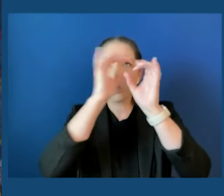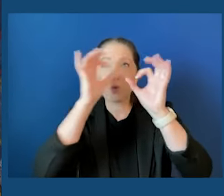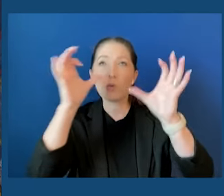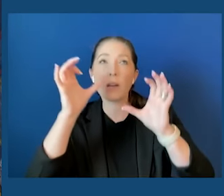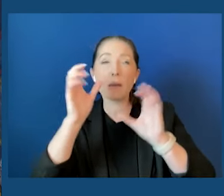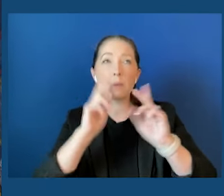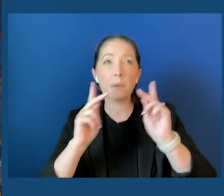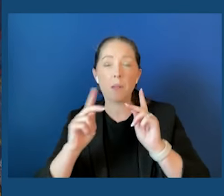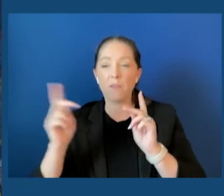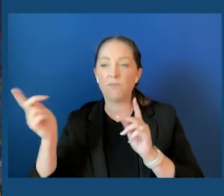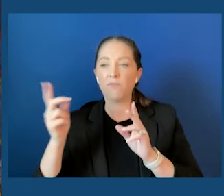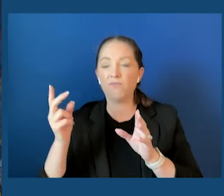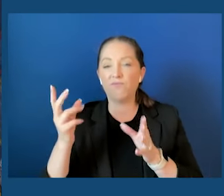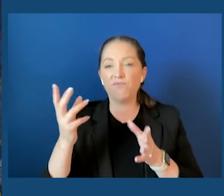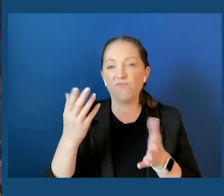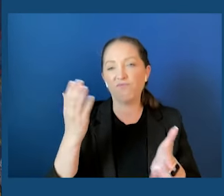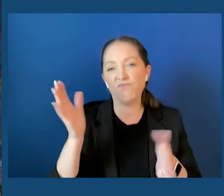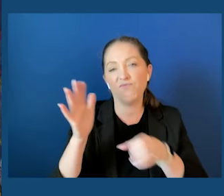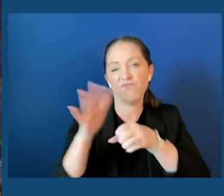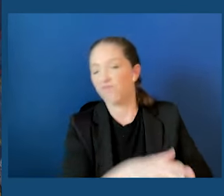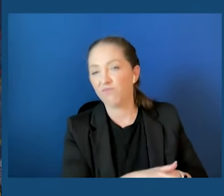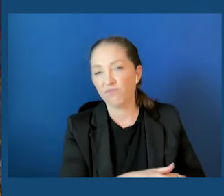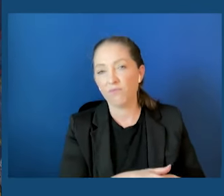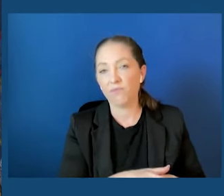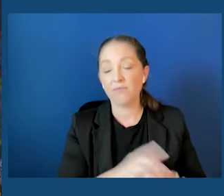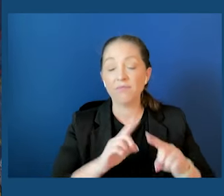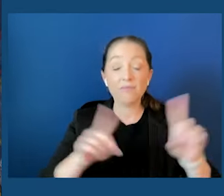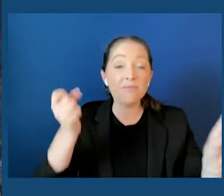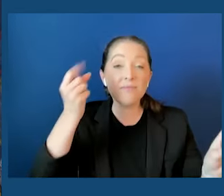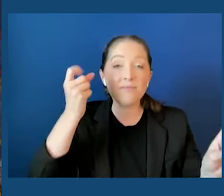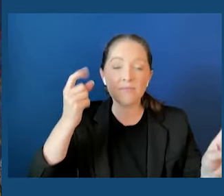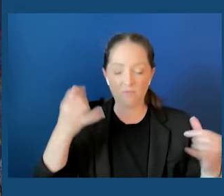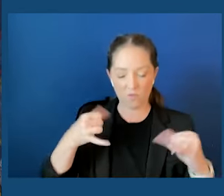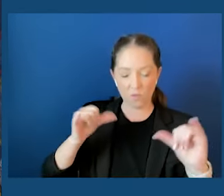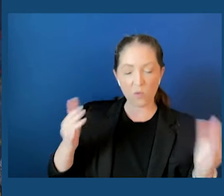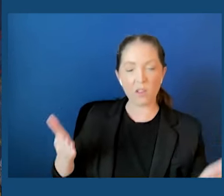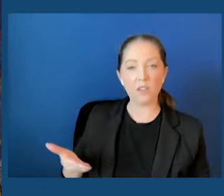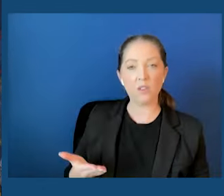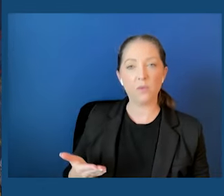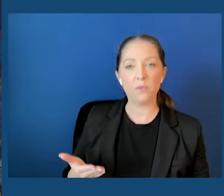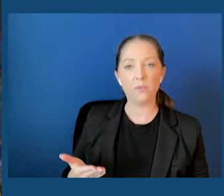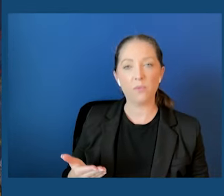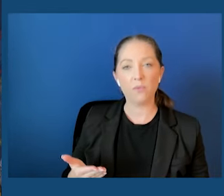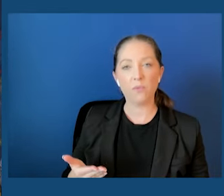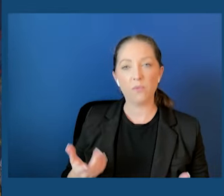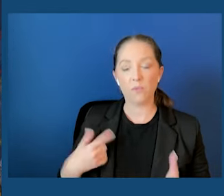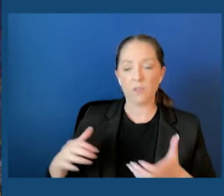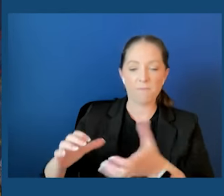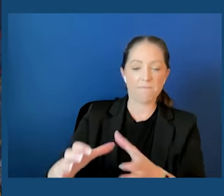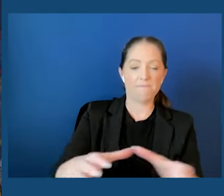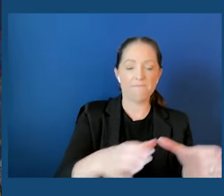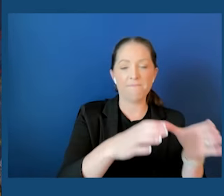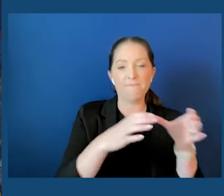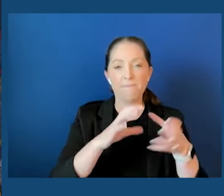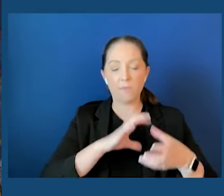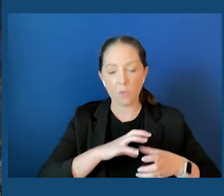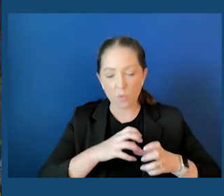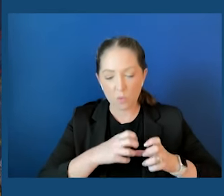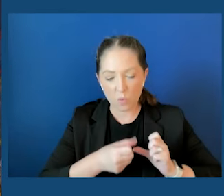yet, here we are, brought together in our collective grief by the murderous and hateful events of